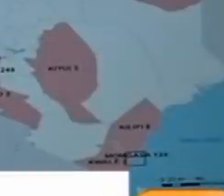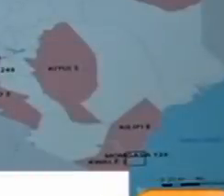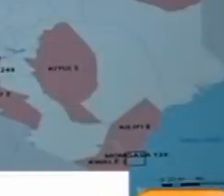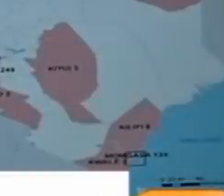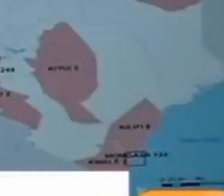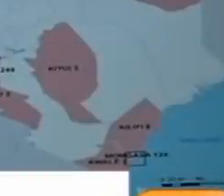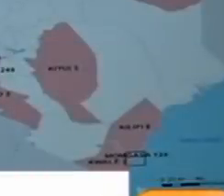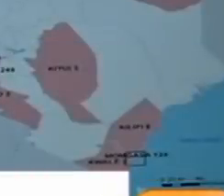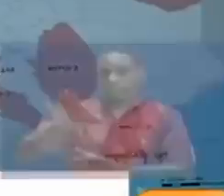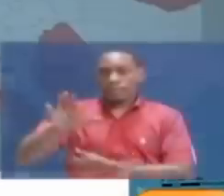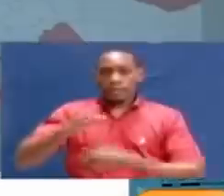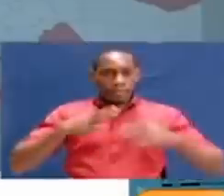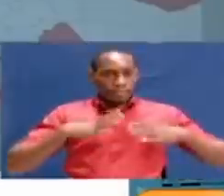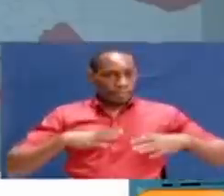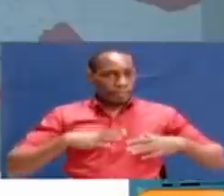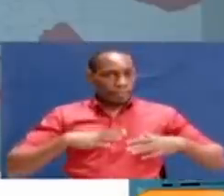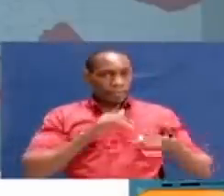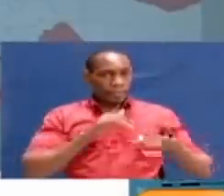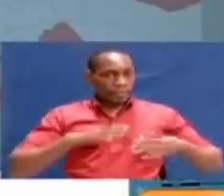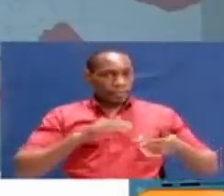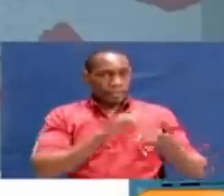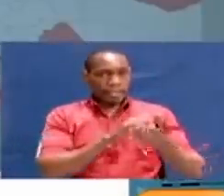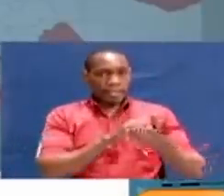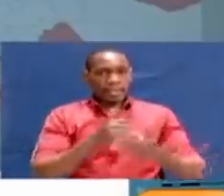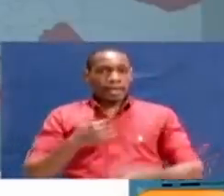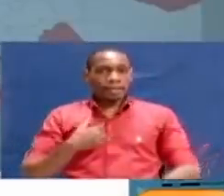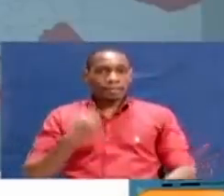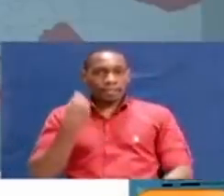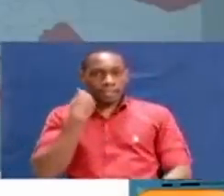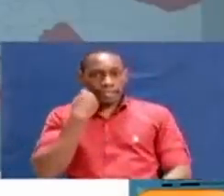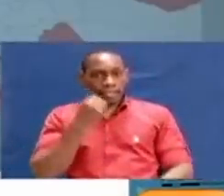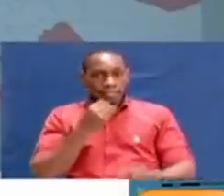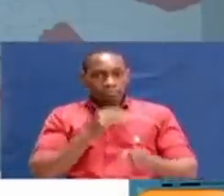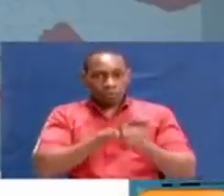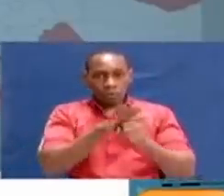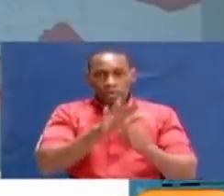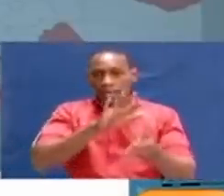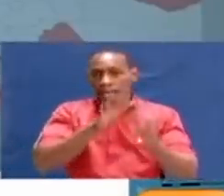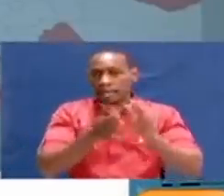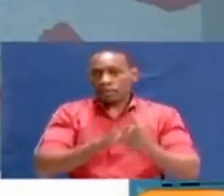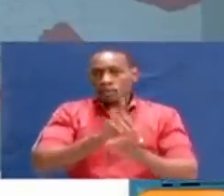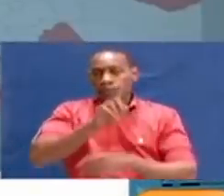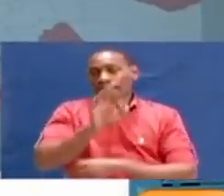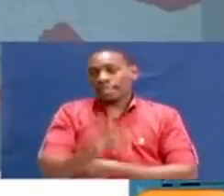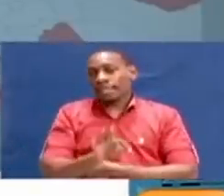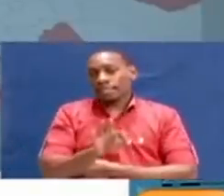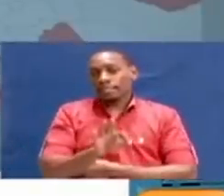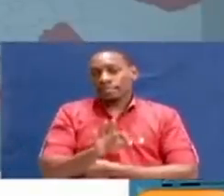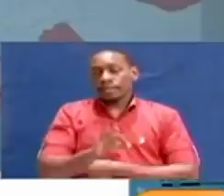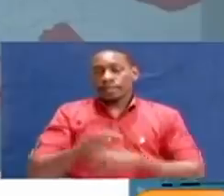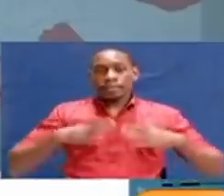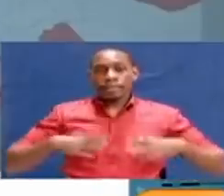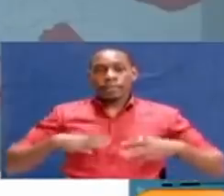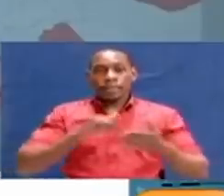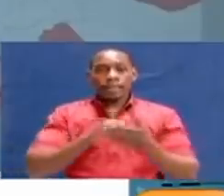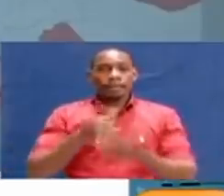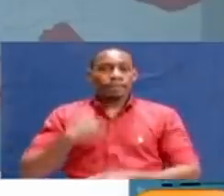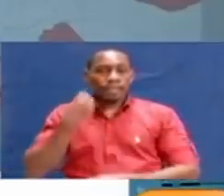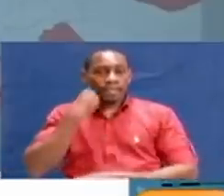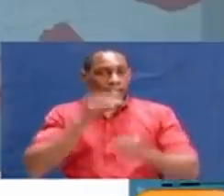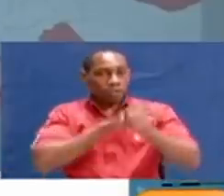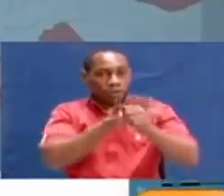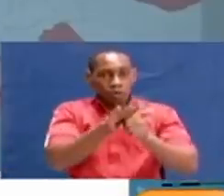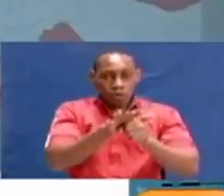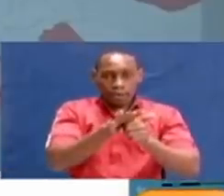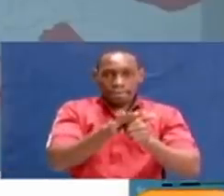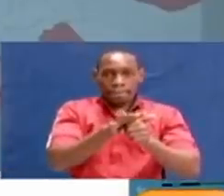36.5 of the people who have gotten the disease, just about over 1/3 of the people who have gotten the disease